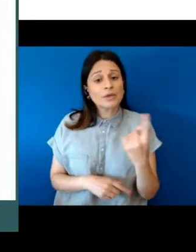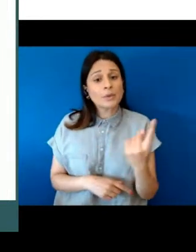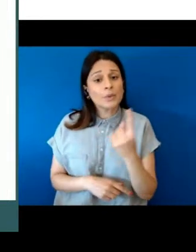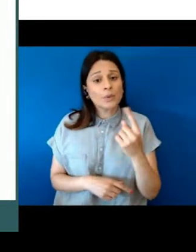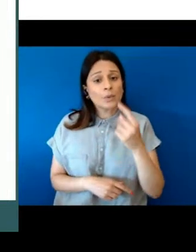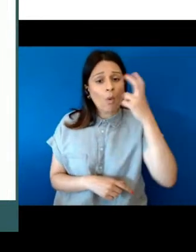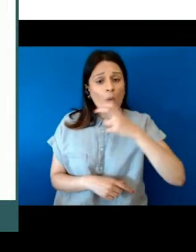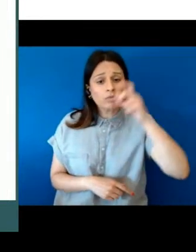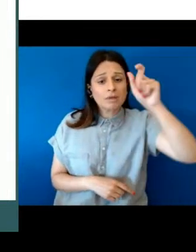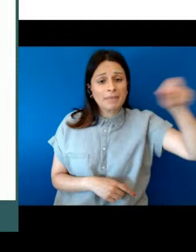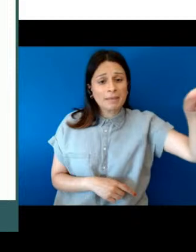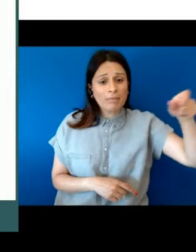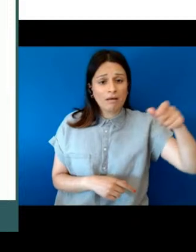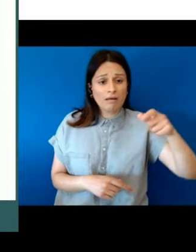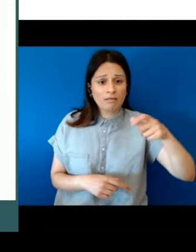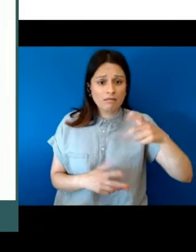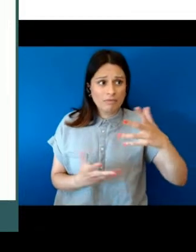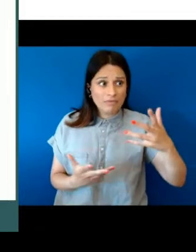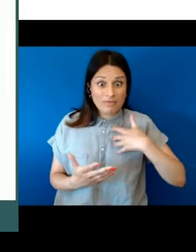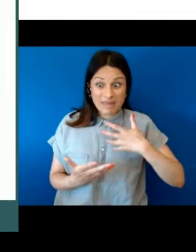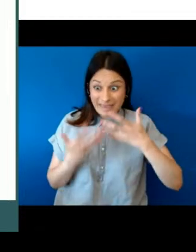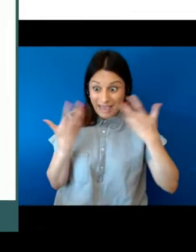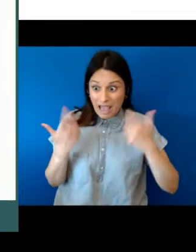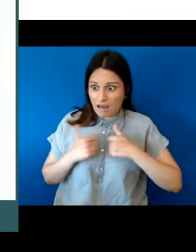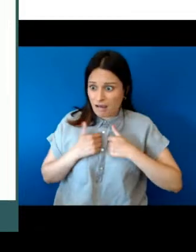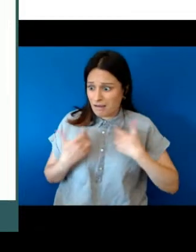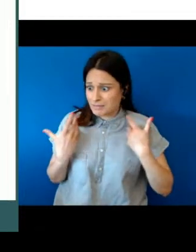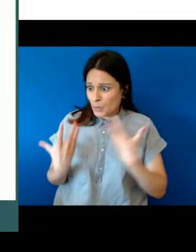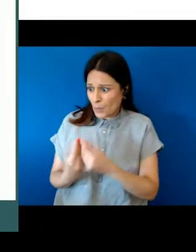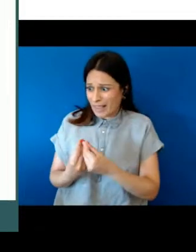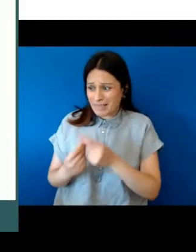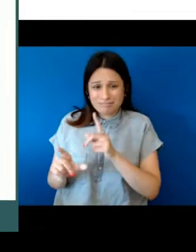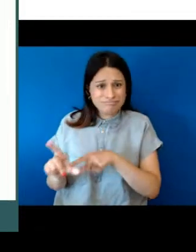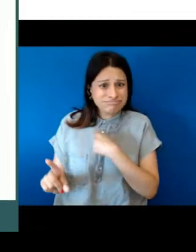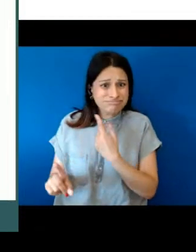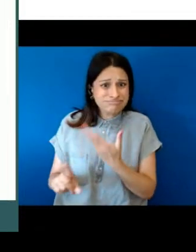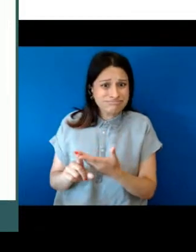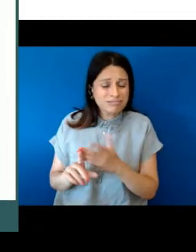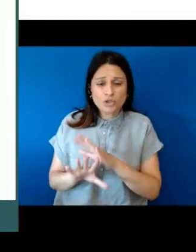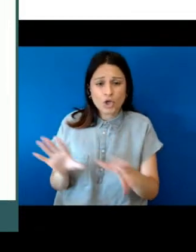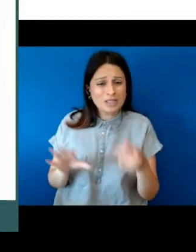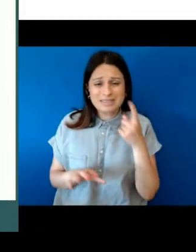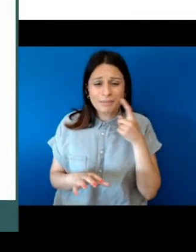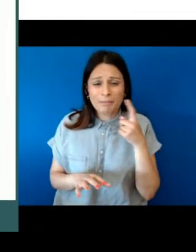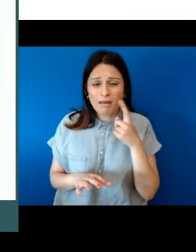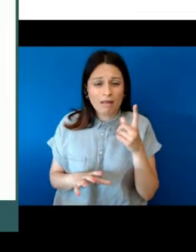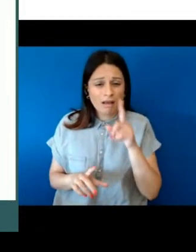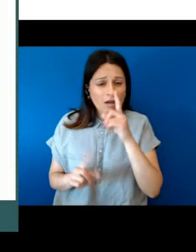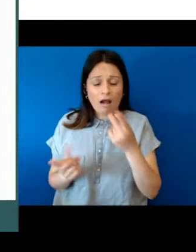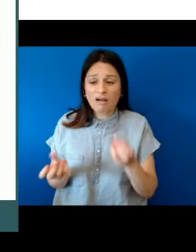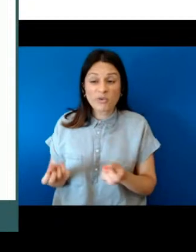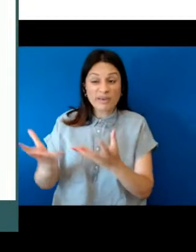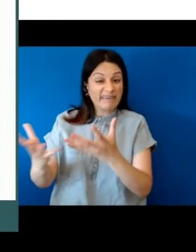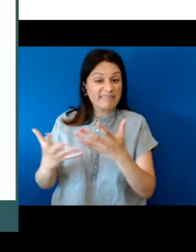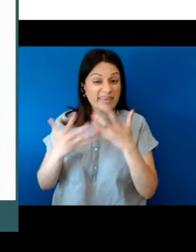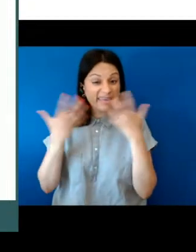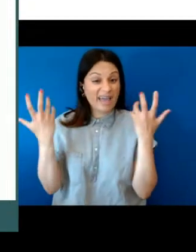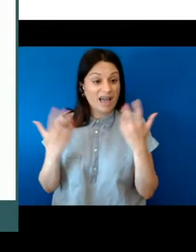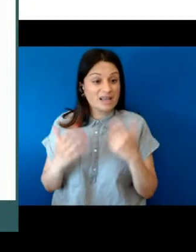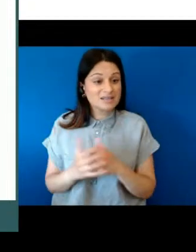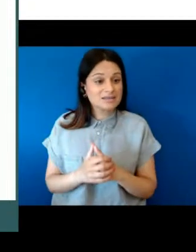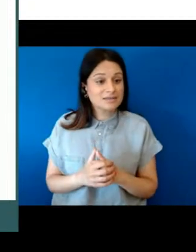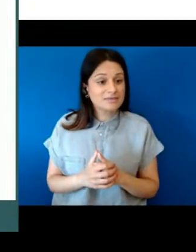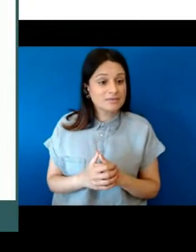their lives, etc. So it's not as simple as that. Many humans and